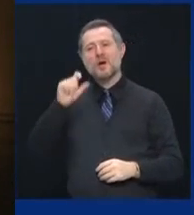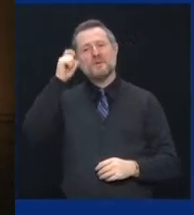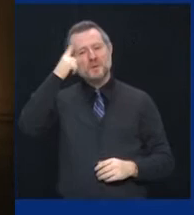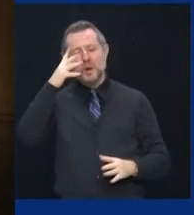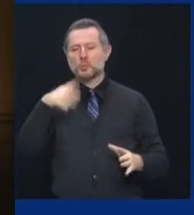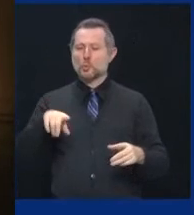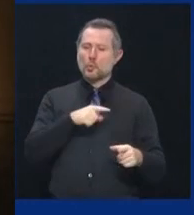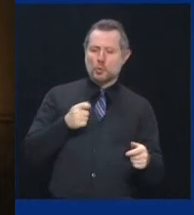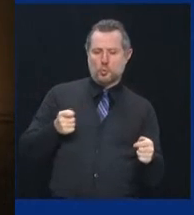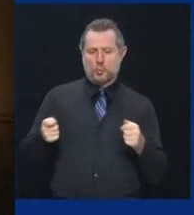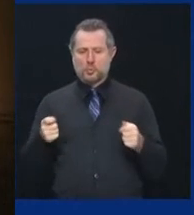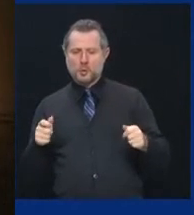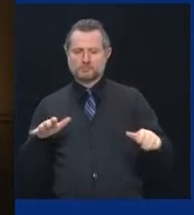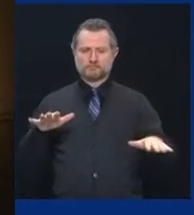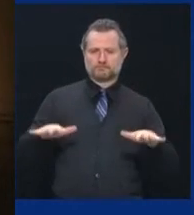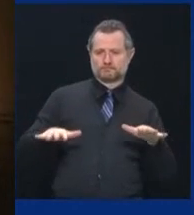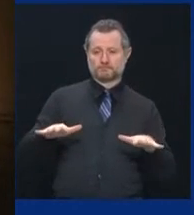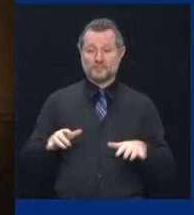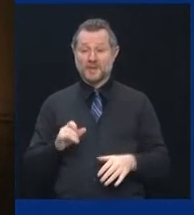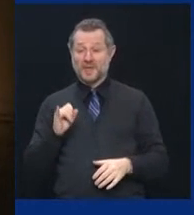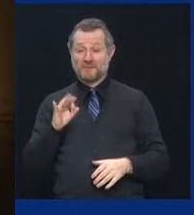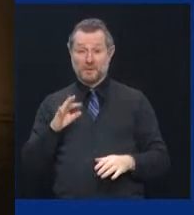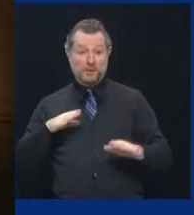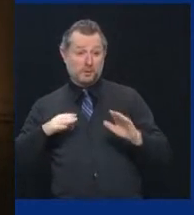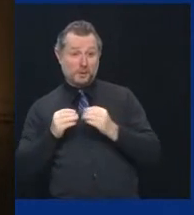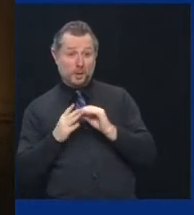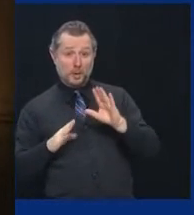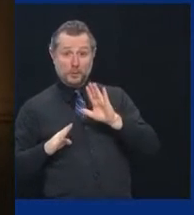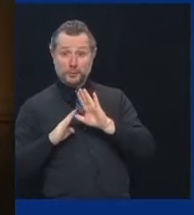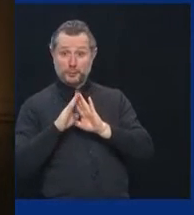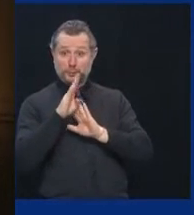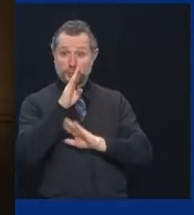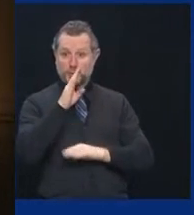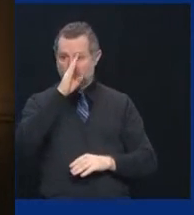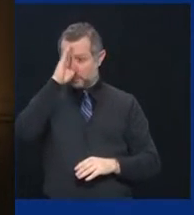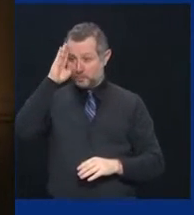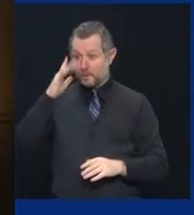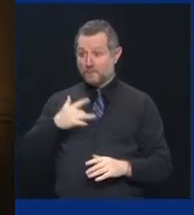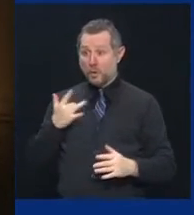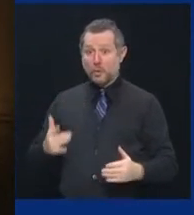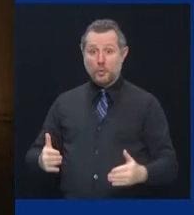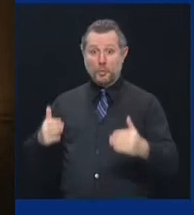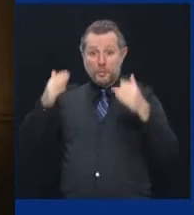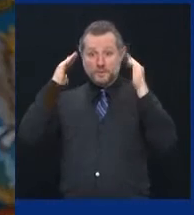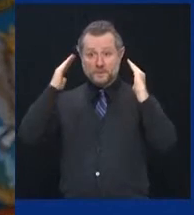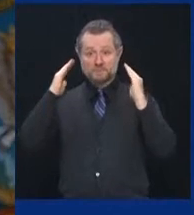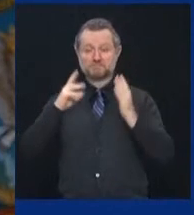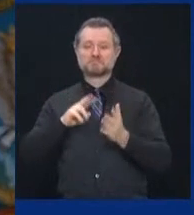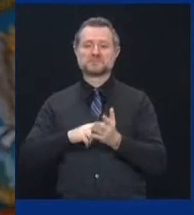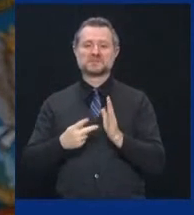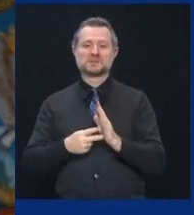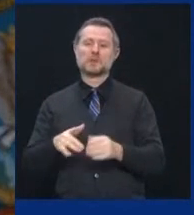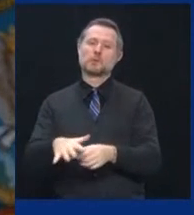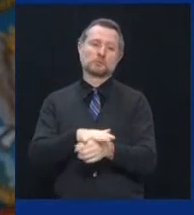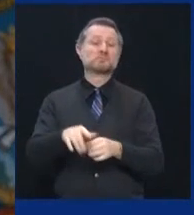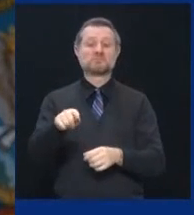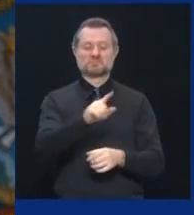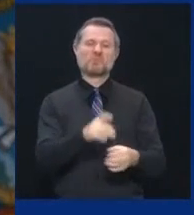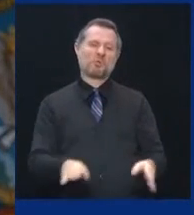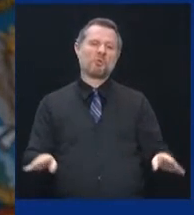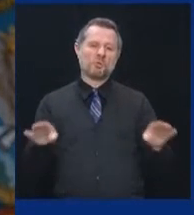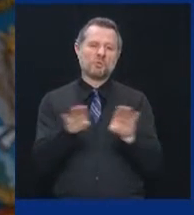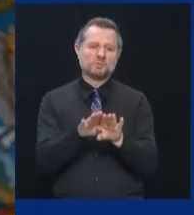caseload threatens to overwhelm the hospital system, we will need to close that region again. That is